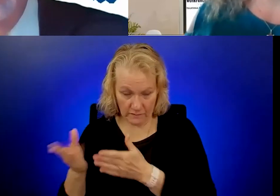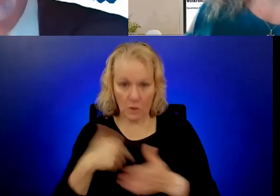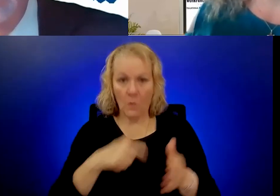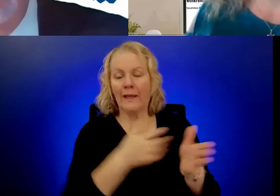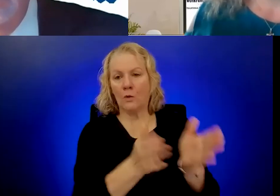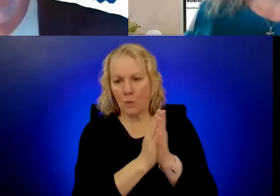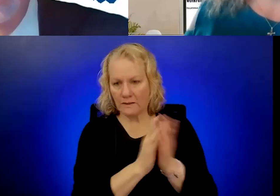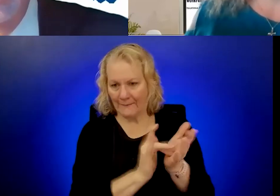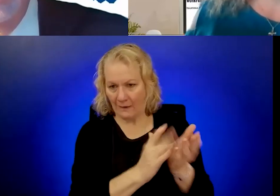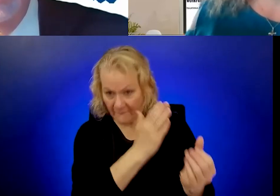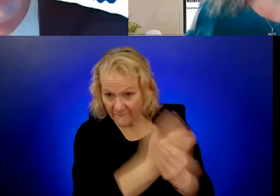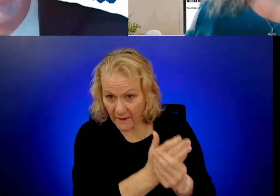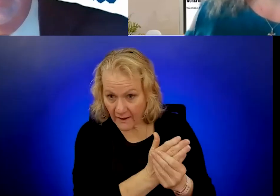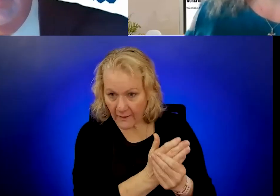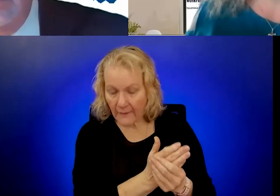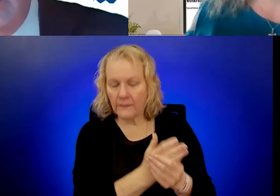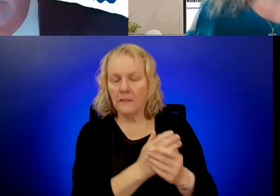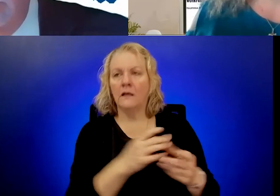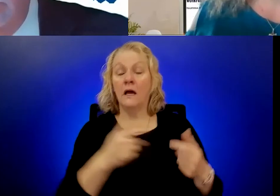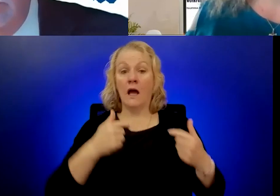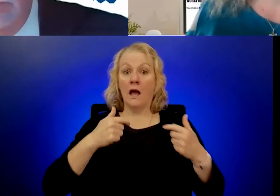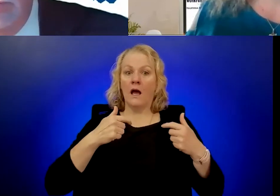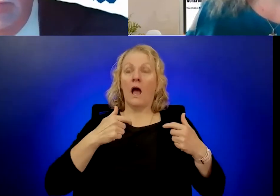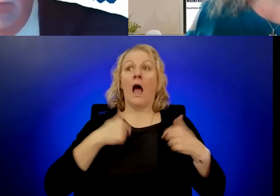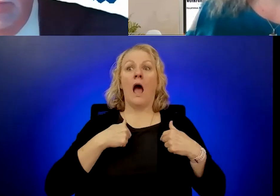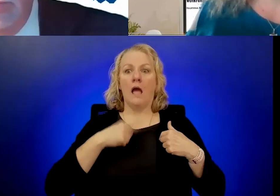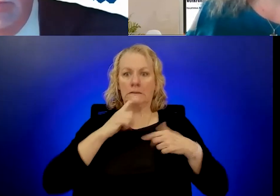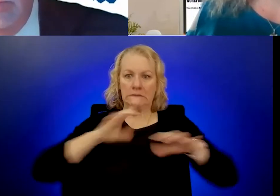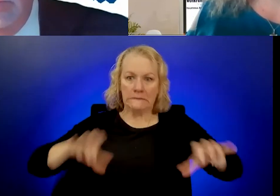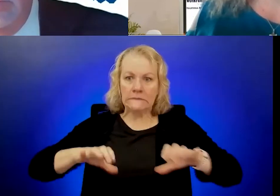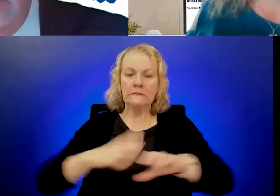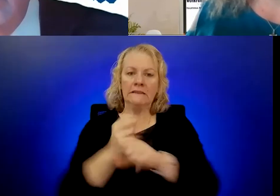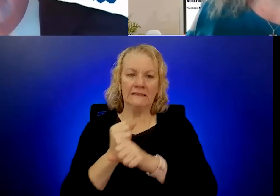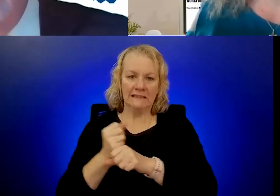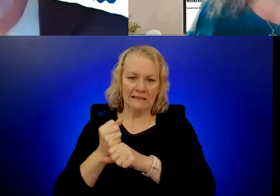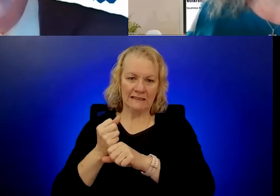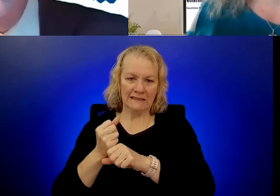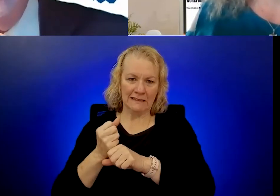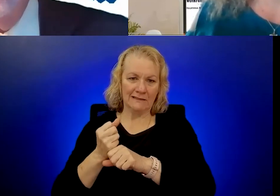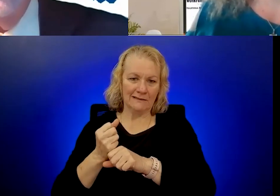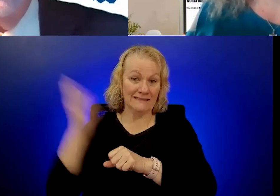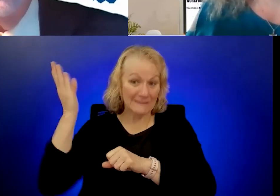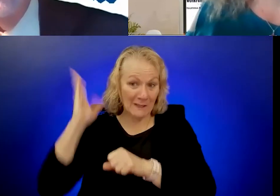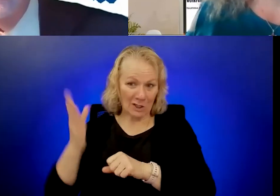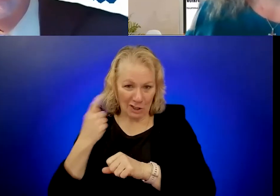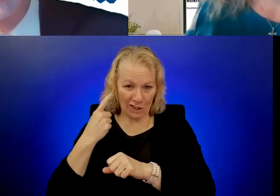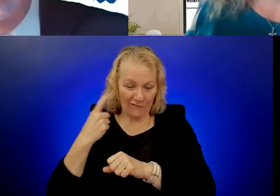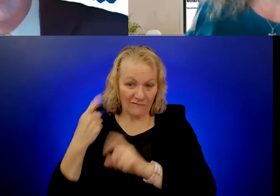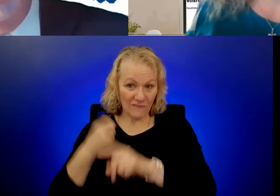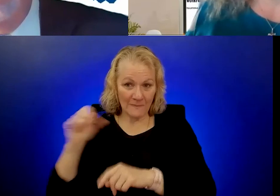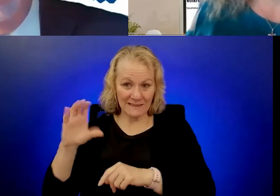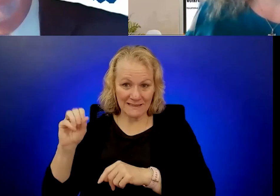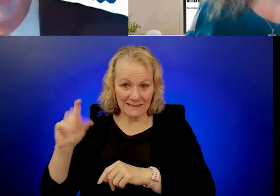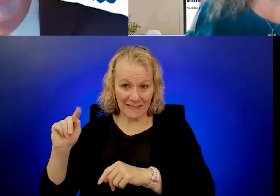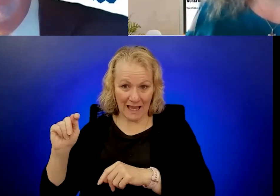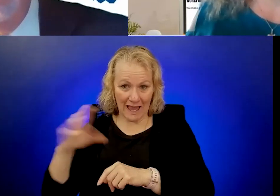medical records. I was instrumental in getting our speaker in long COVID from Scott and White.